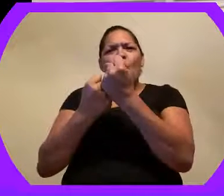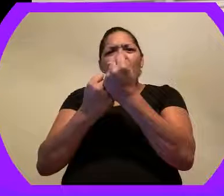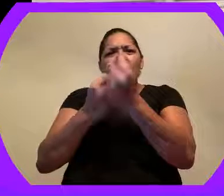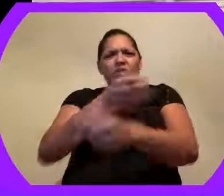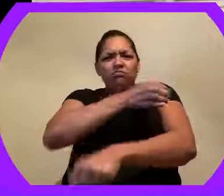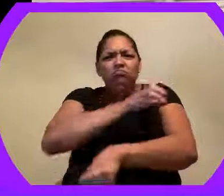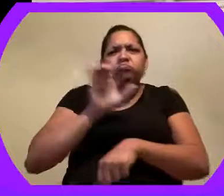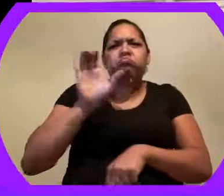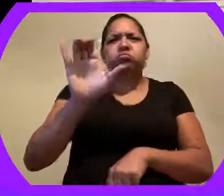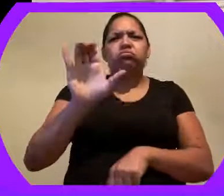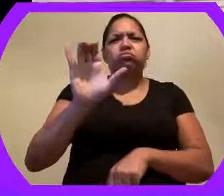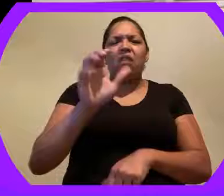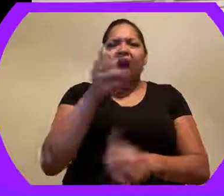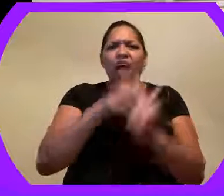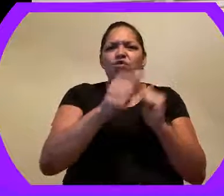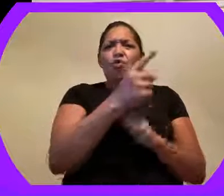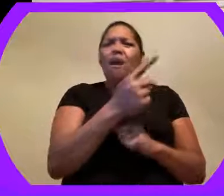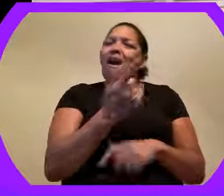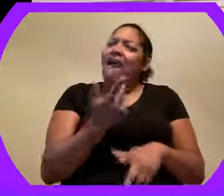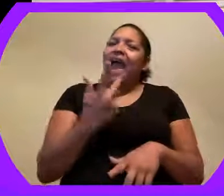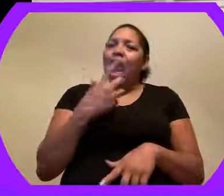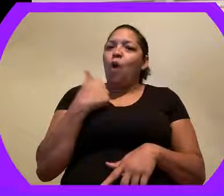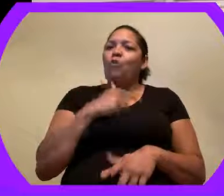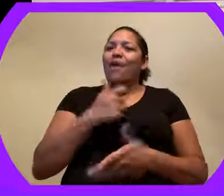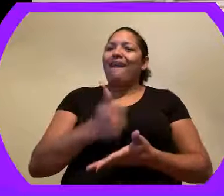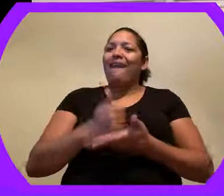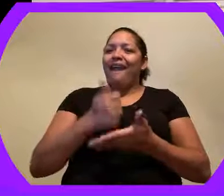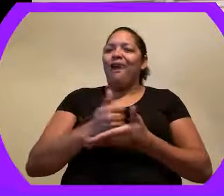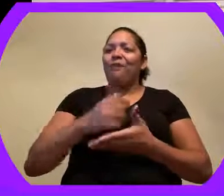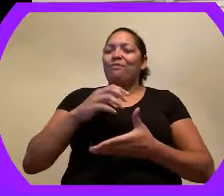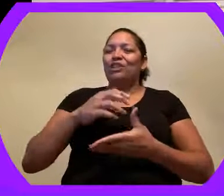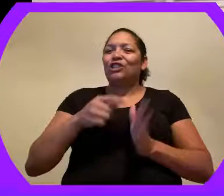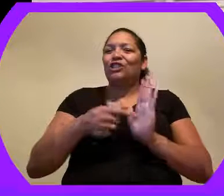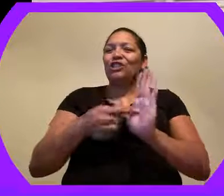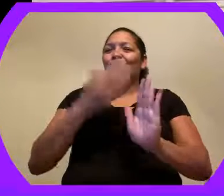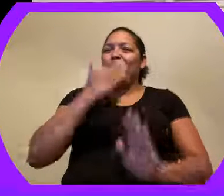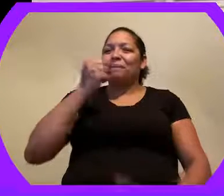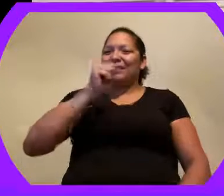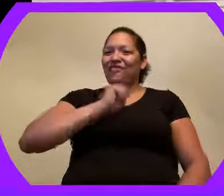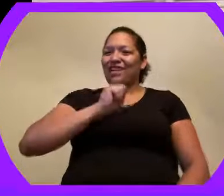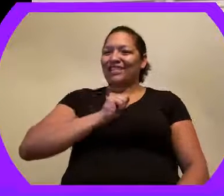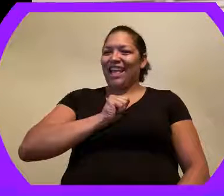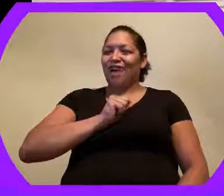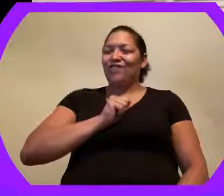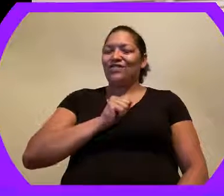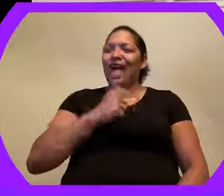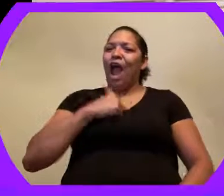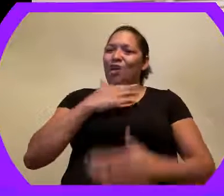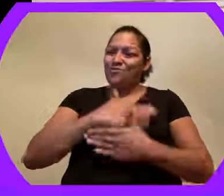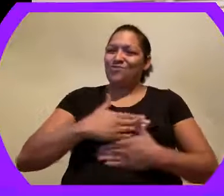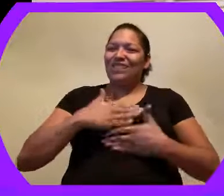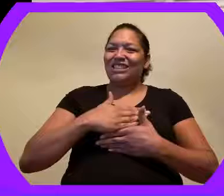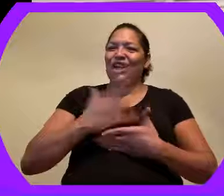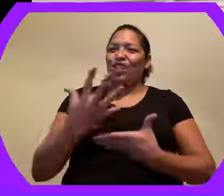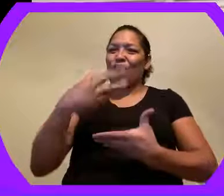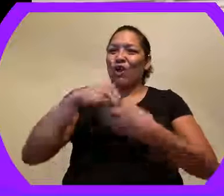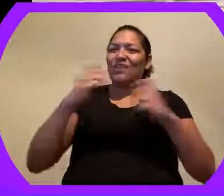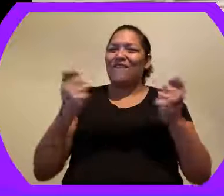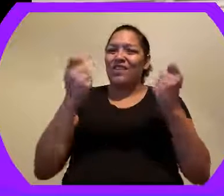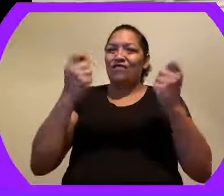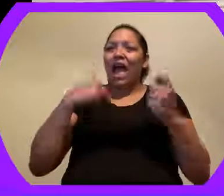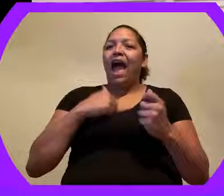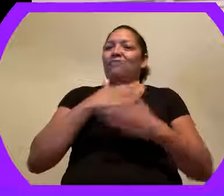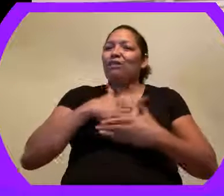need to support each other and empower each other to be the best versions of themselves. And by doing that, we also bring out the best in ourselves. So